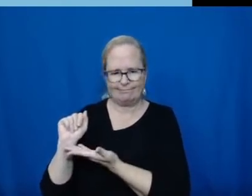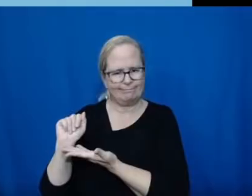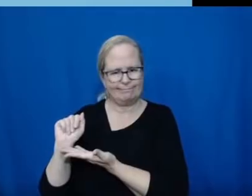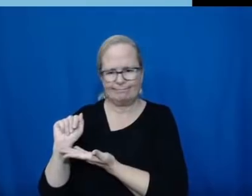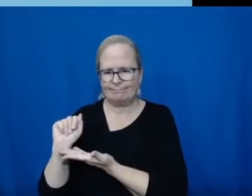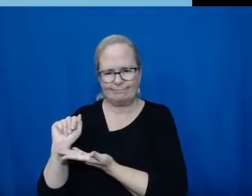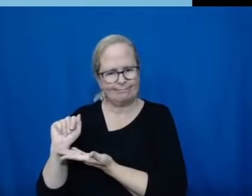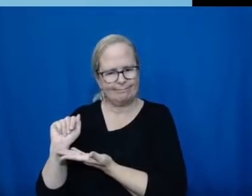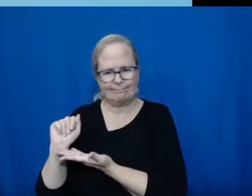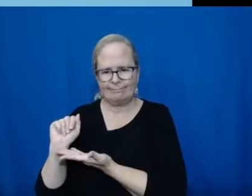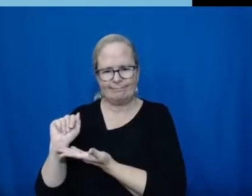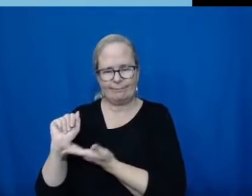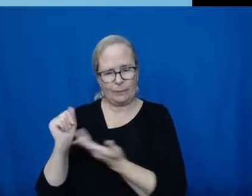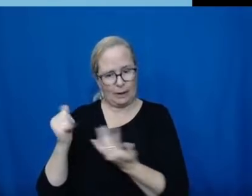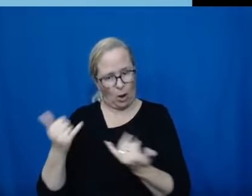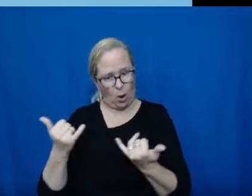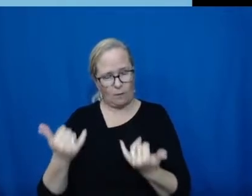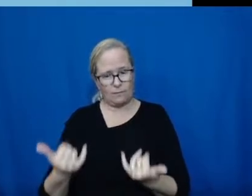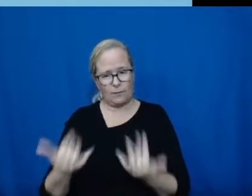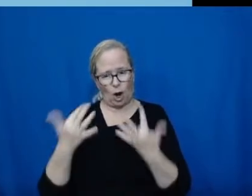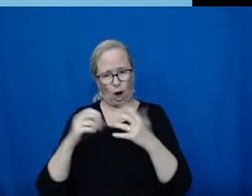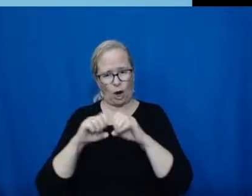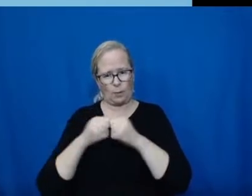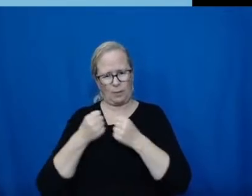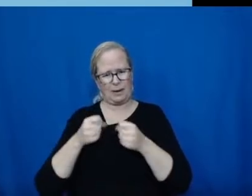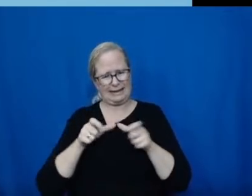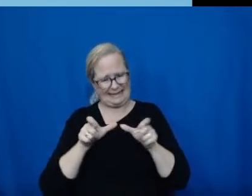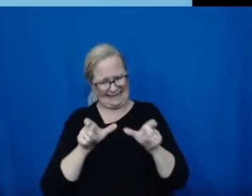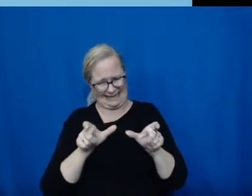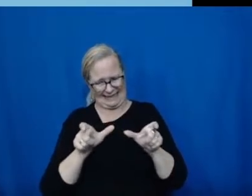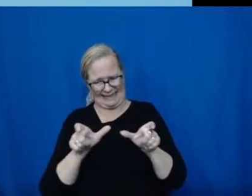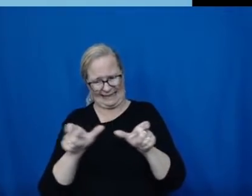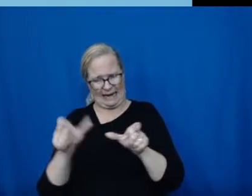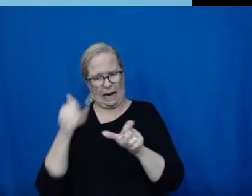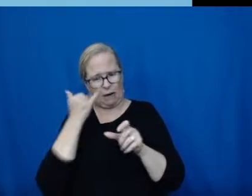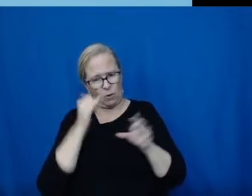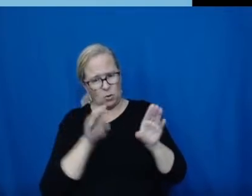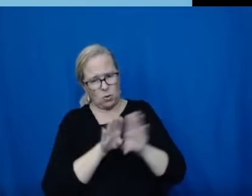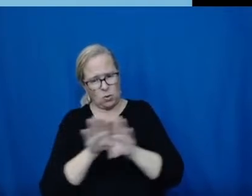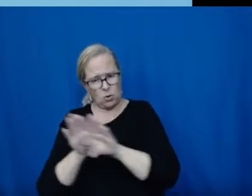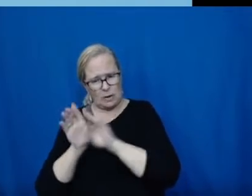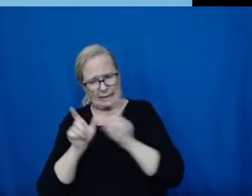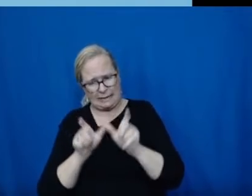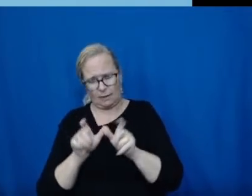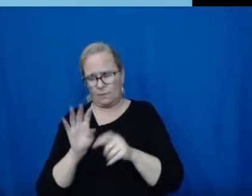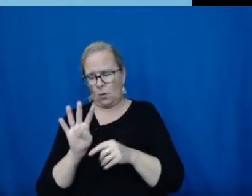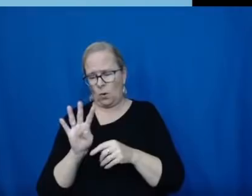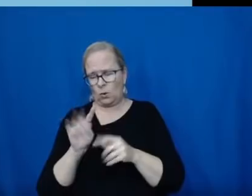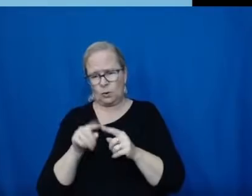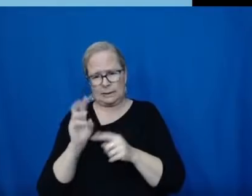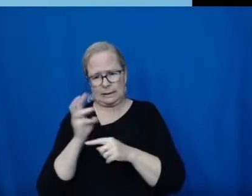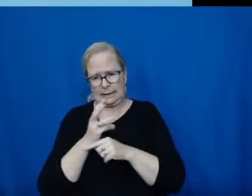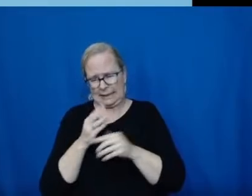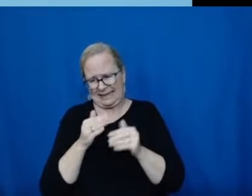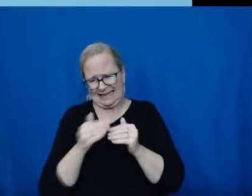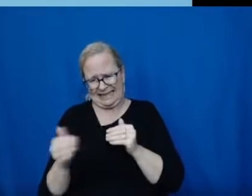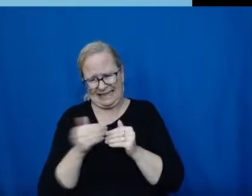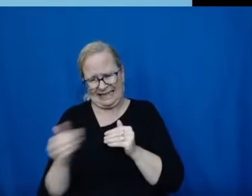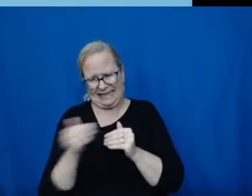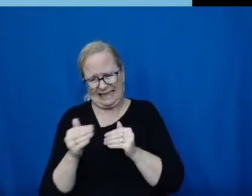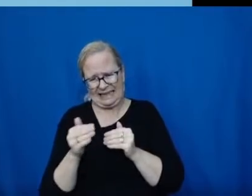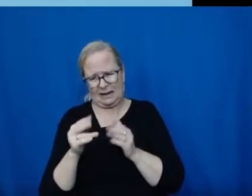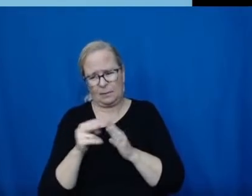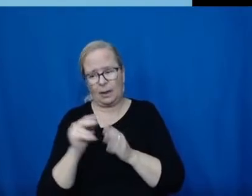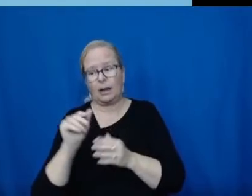could reduce daily new cases to 300 cases per day. And this is important because at